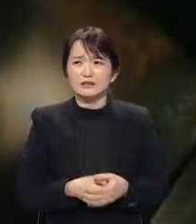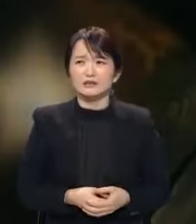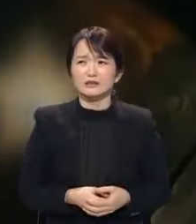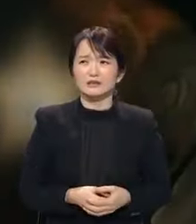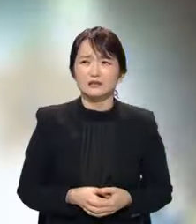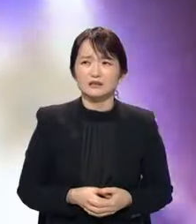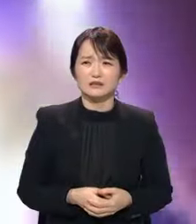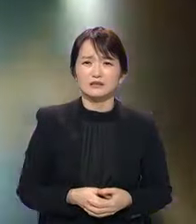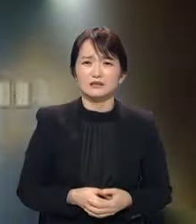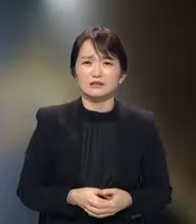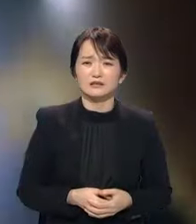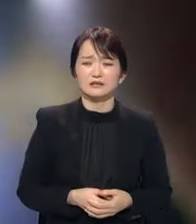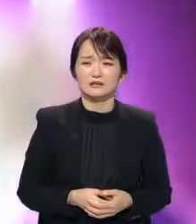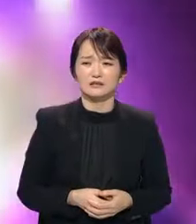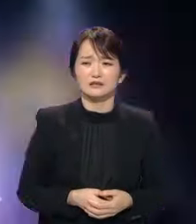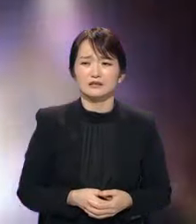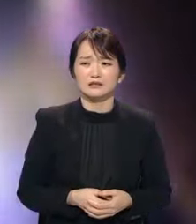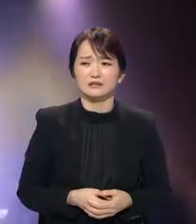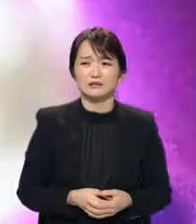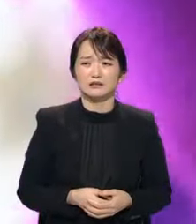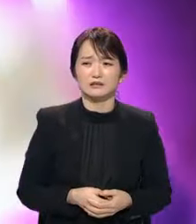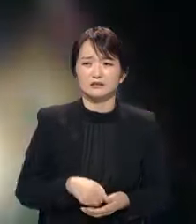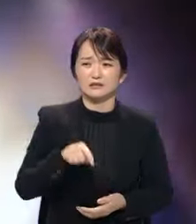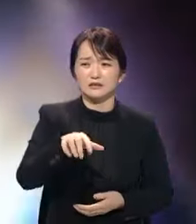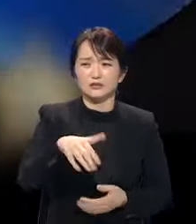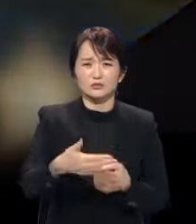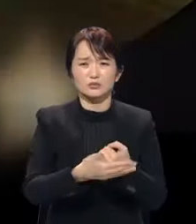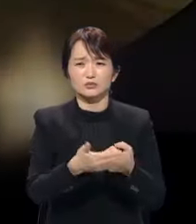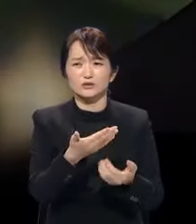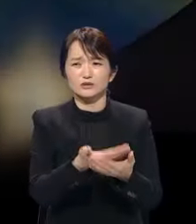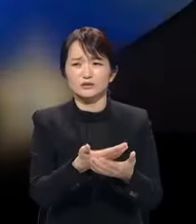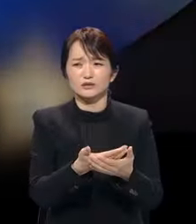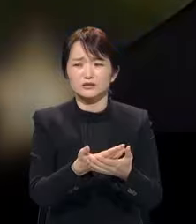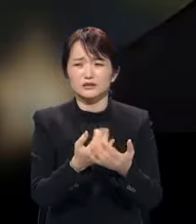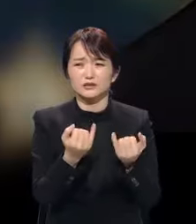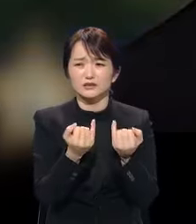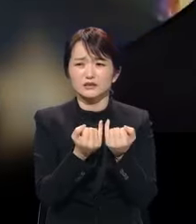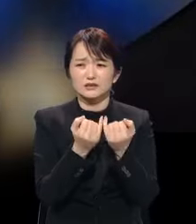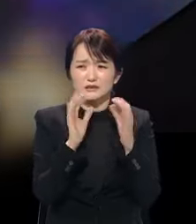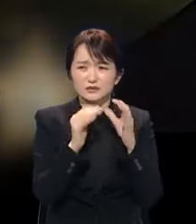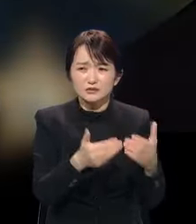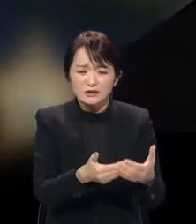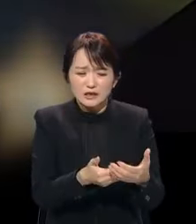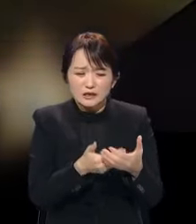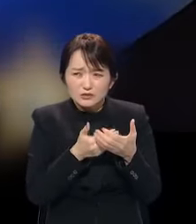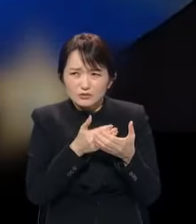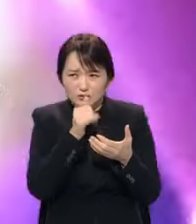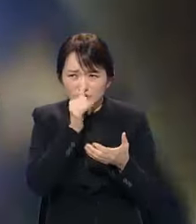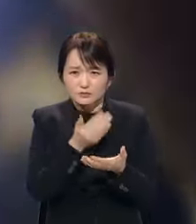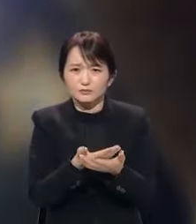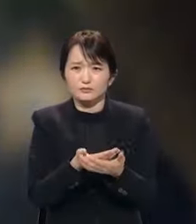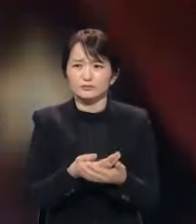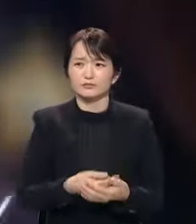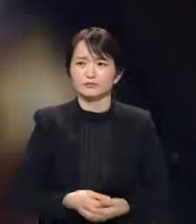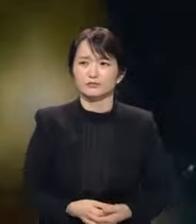Come here, sweetheart. Hey, sir. Come help me, please. I need you to hold this little girl, please. Sir.